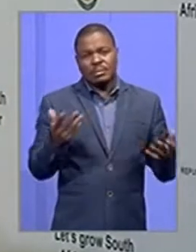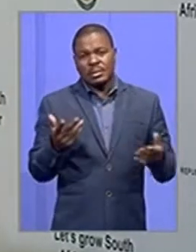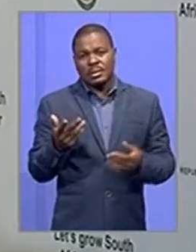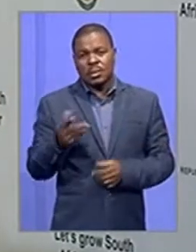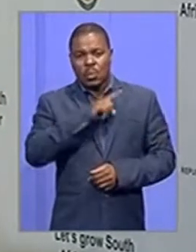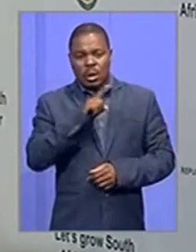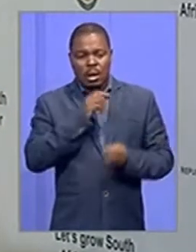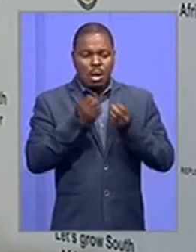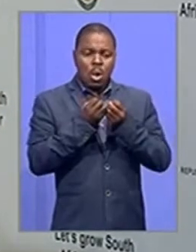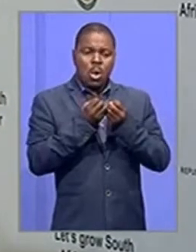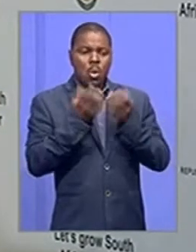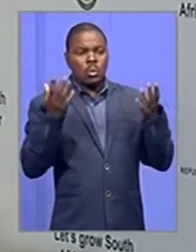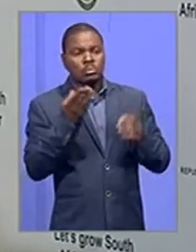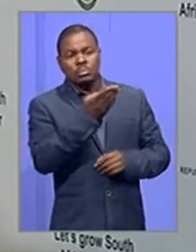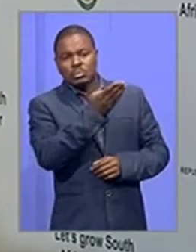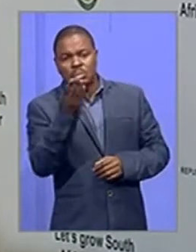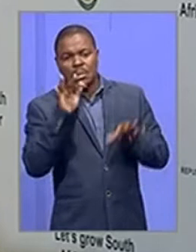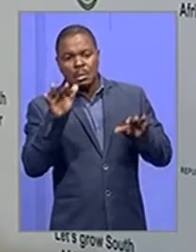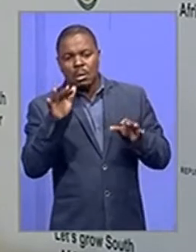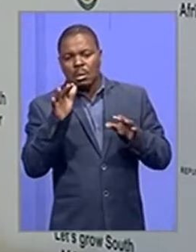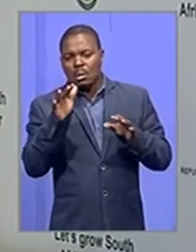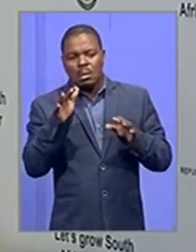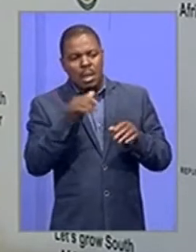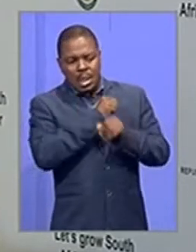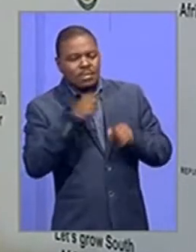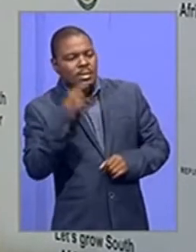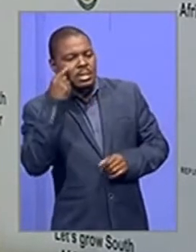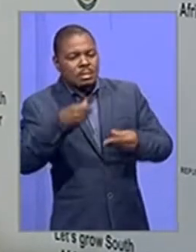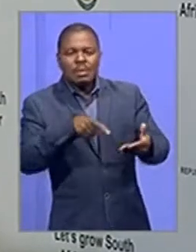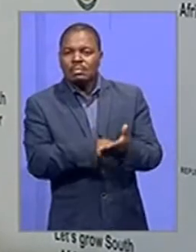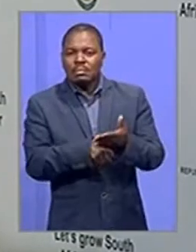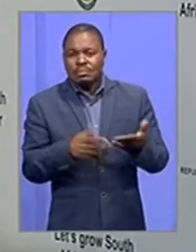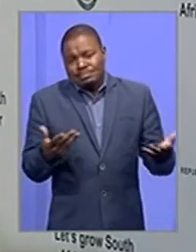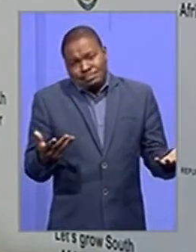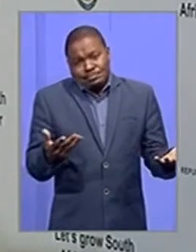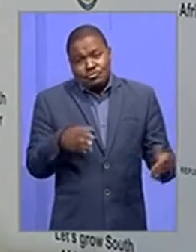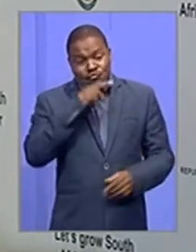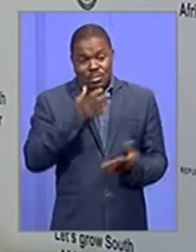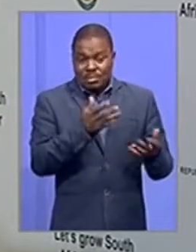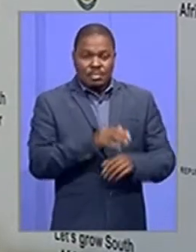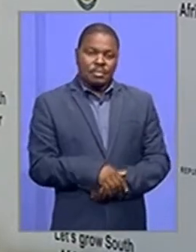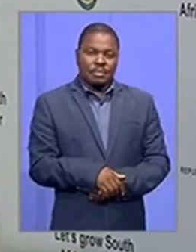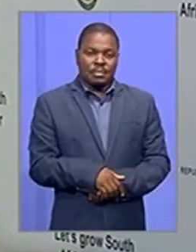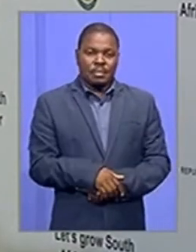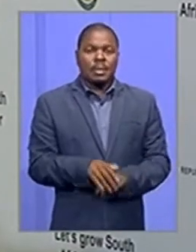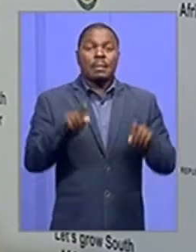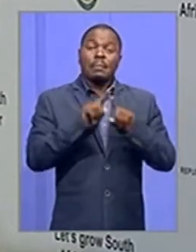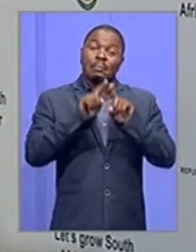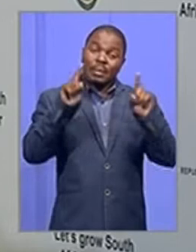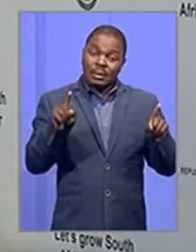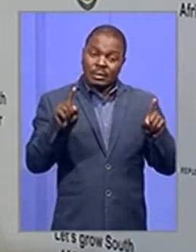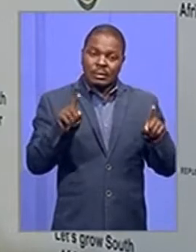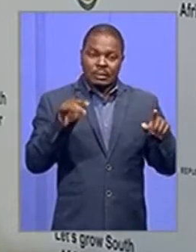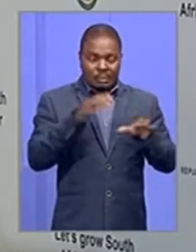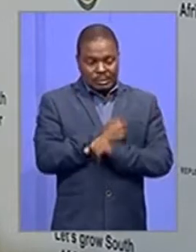large percentage would not have had access to? And that is the reality. But unfortunately, if